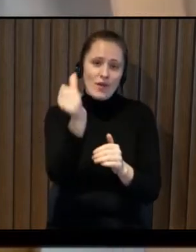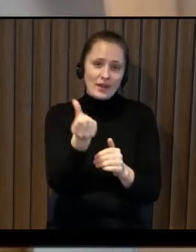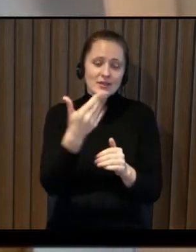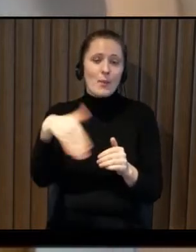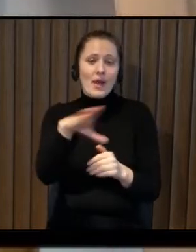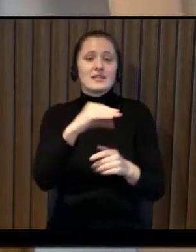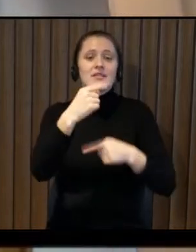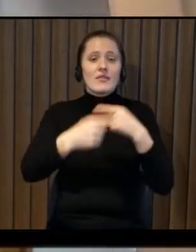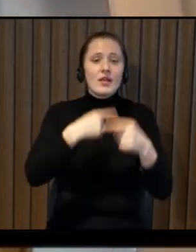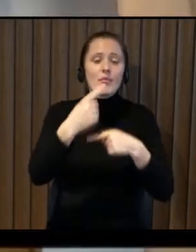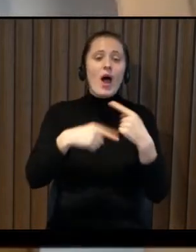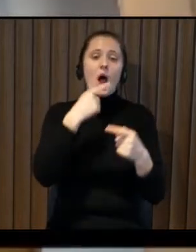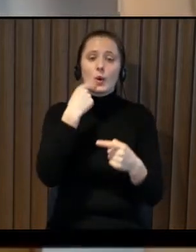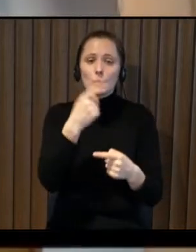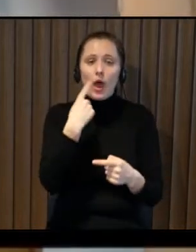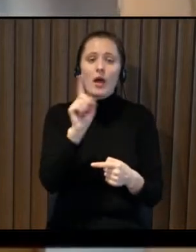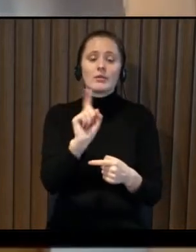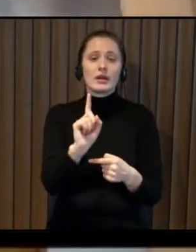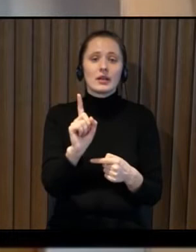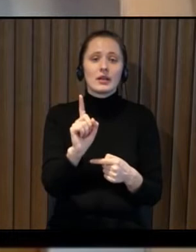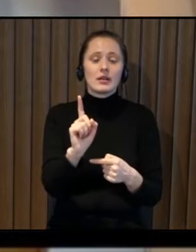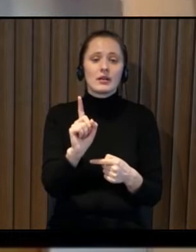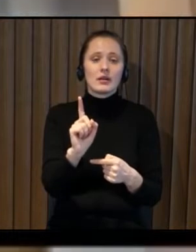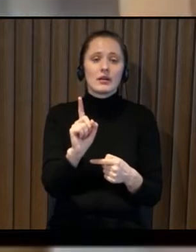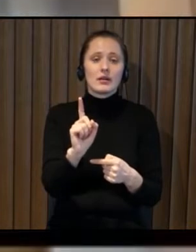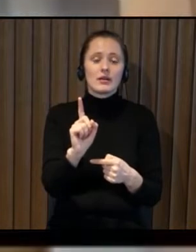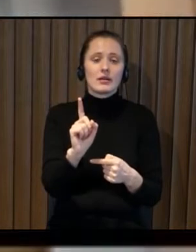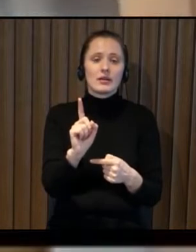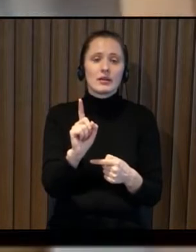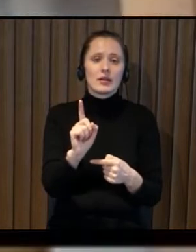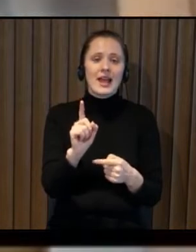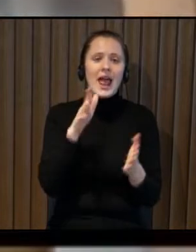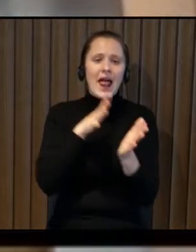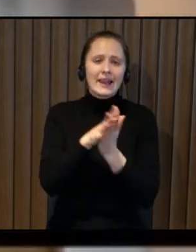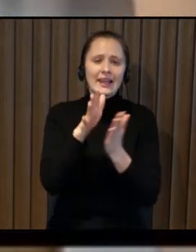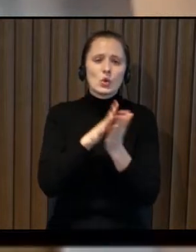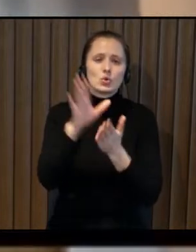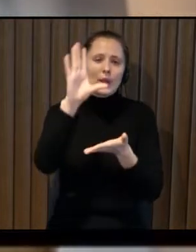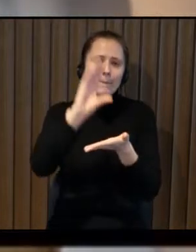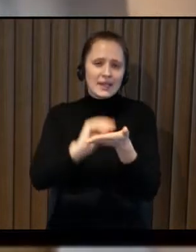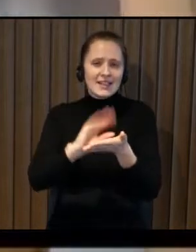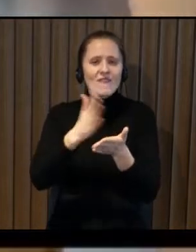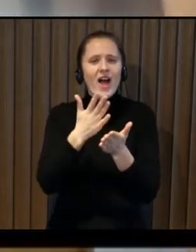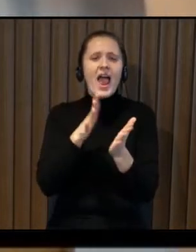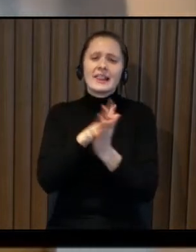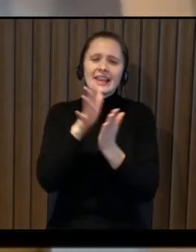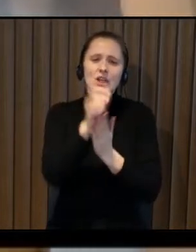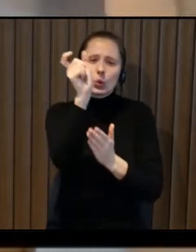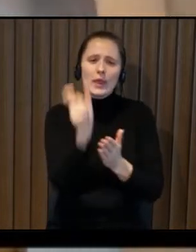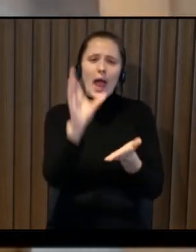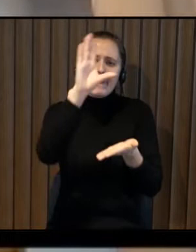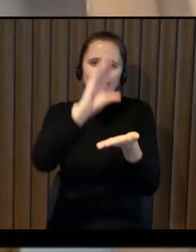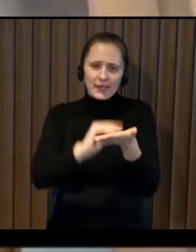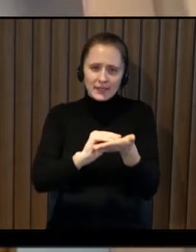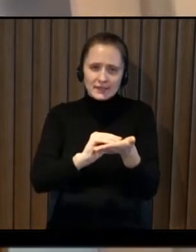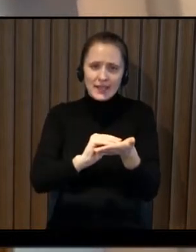we have a set of instruments that are simple. We always talk about